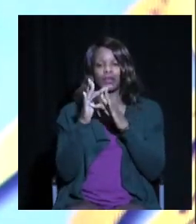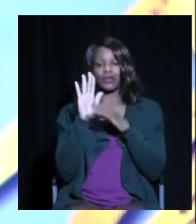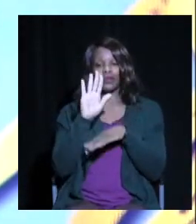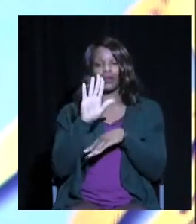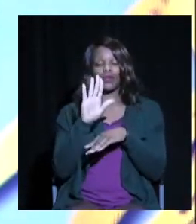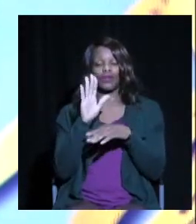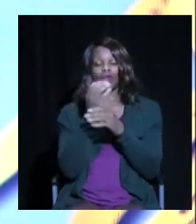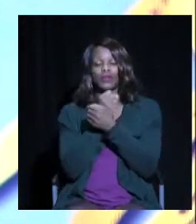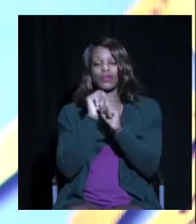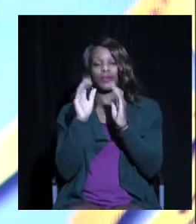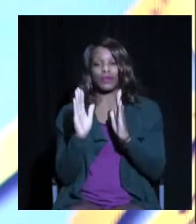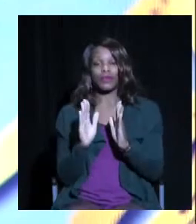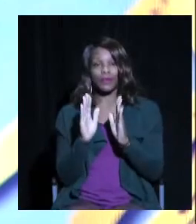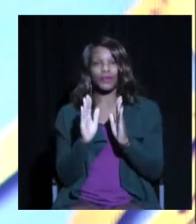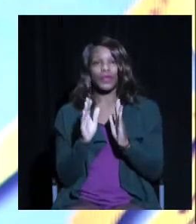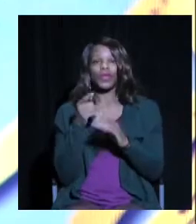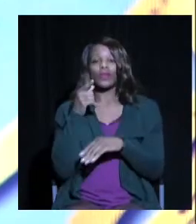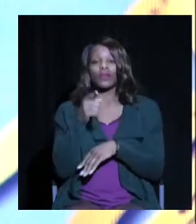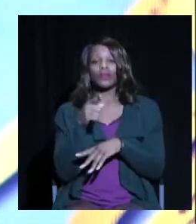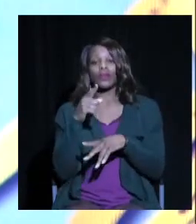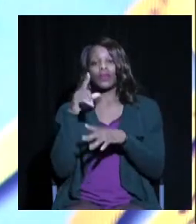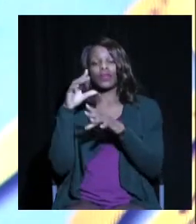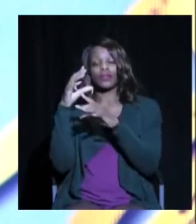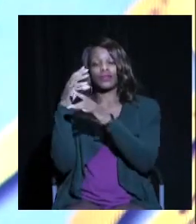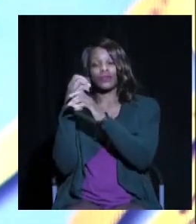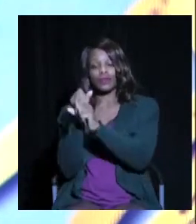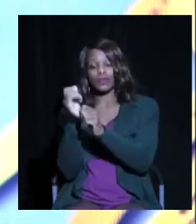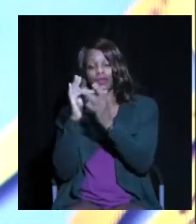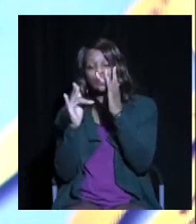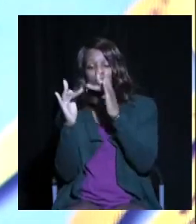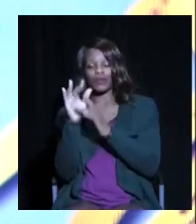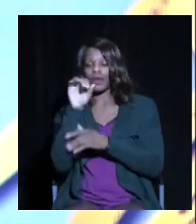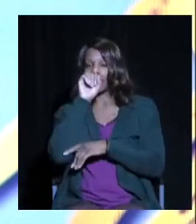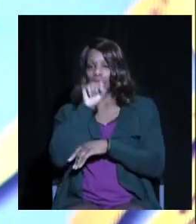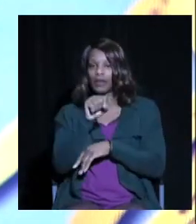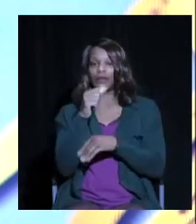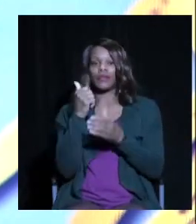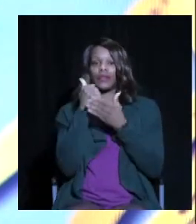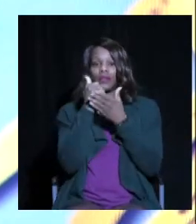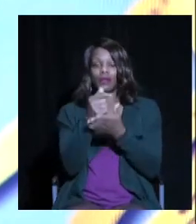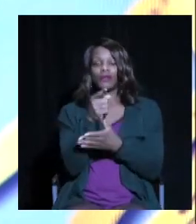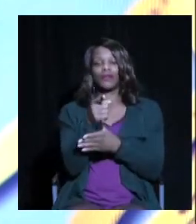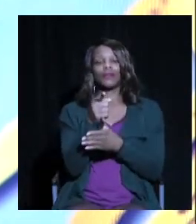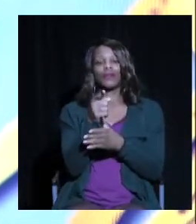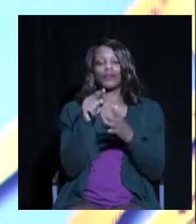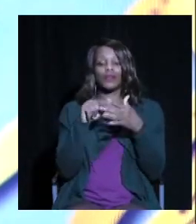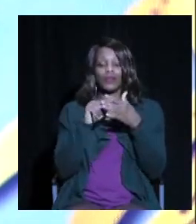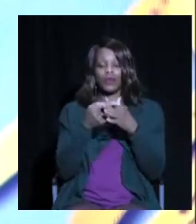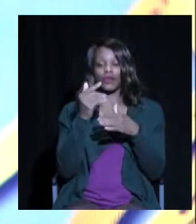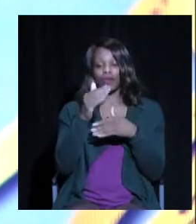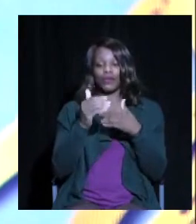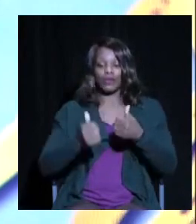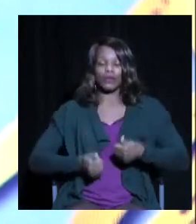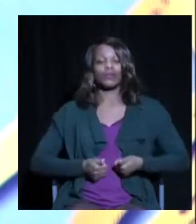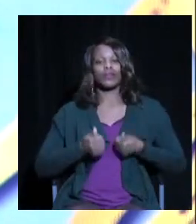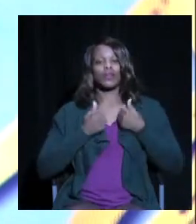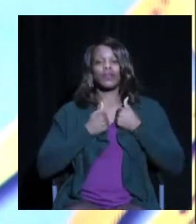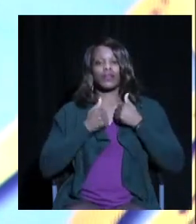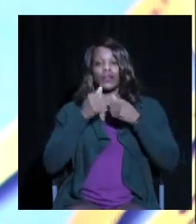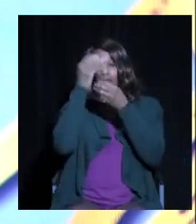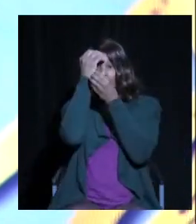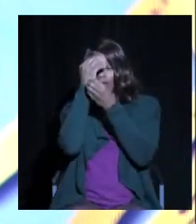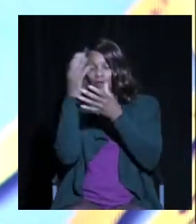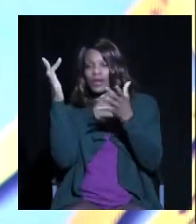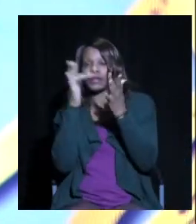You can turn from your sins. You can trust in Jesus. We love to talk to you about that and help you to begin your journey following the Lord